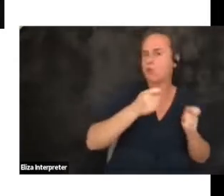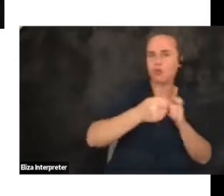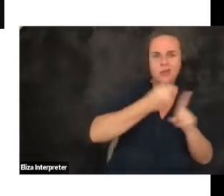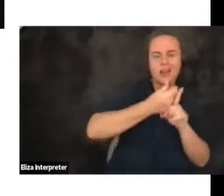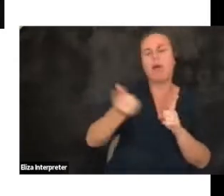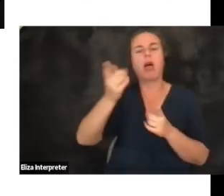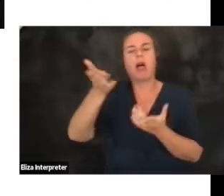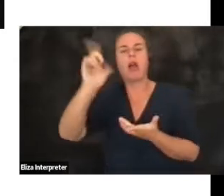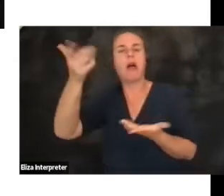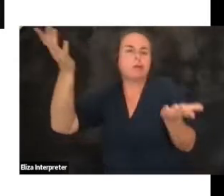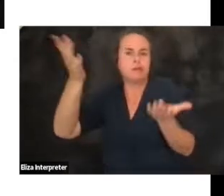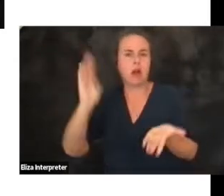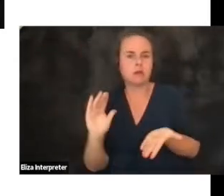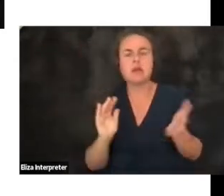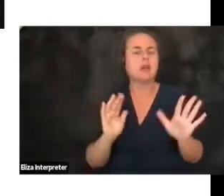It was published in